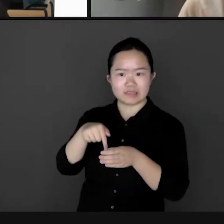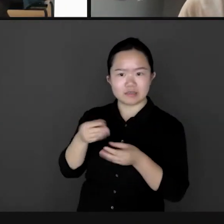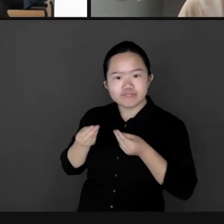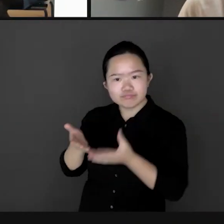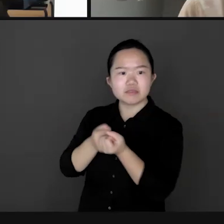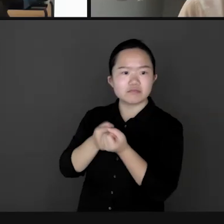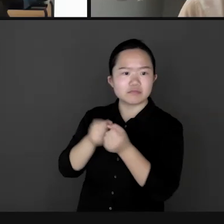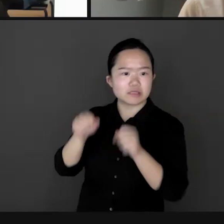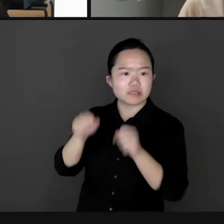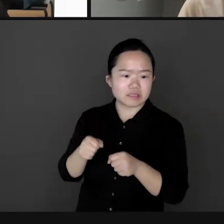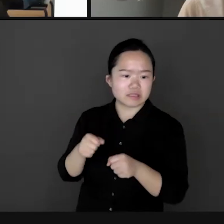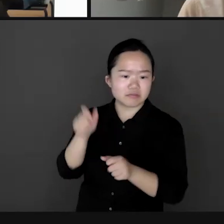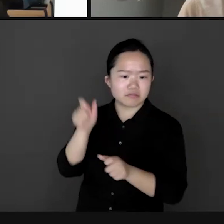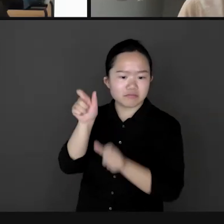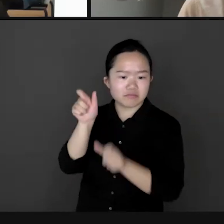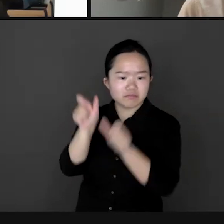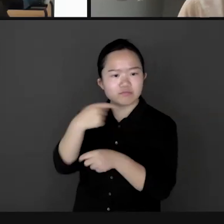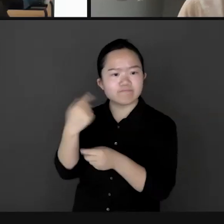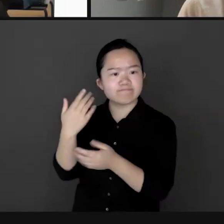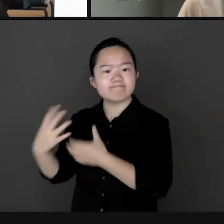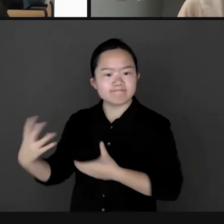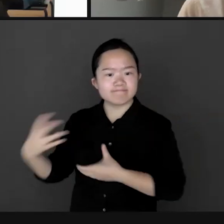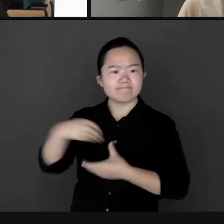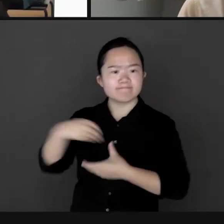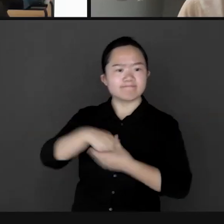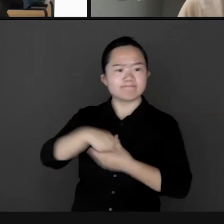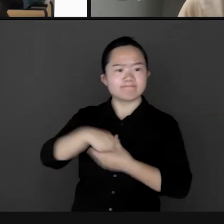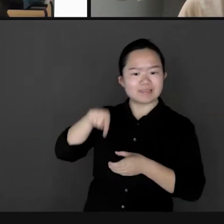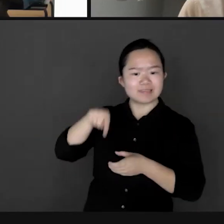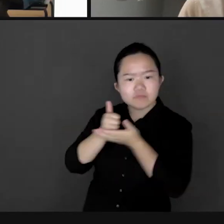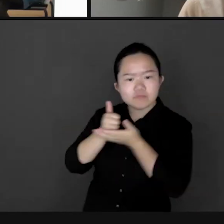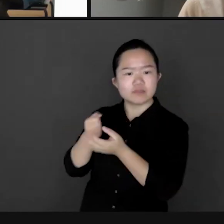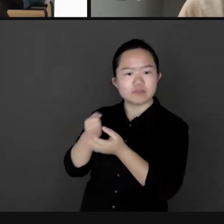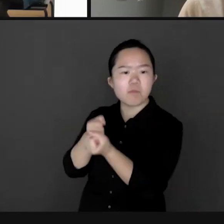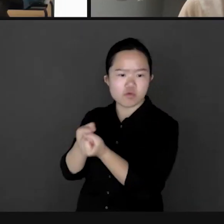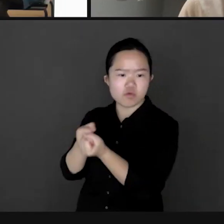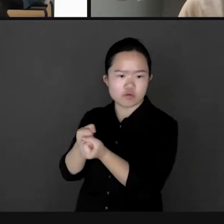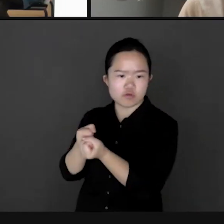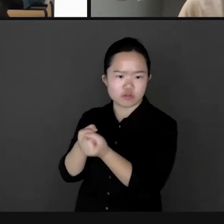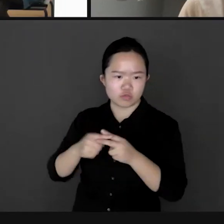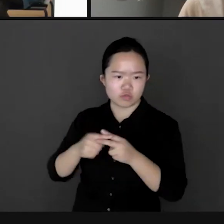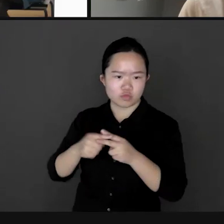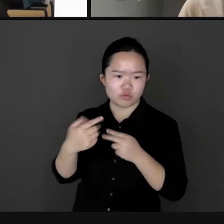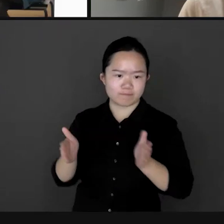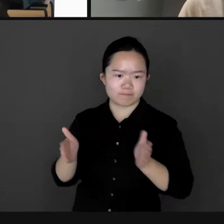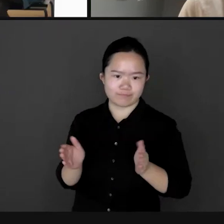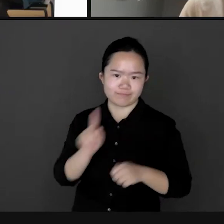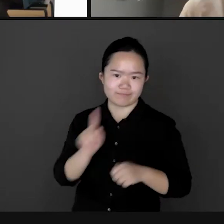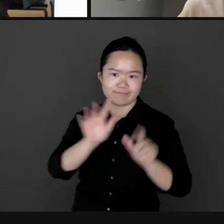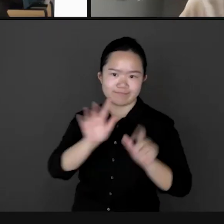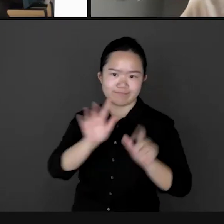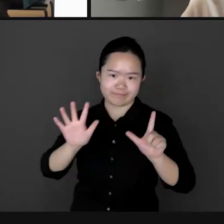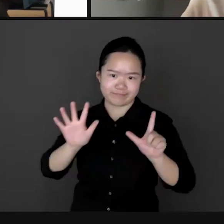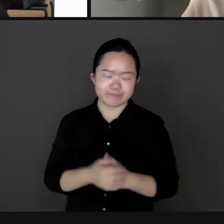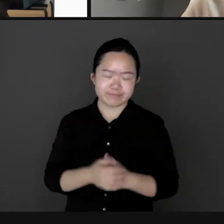with disabilities. And so they're the formal committees of the Parliament. And then there's also the Disability Intergroup, which is